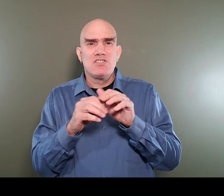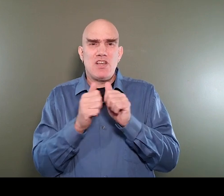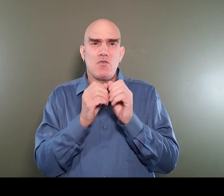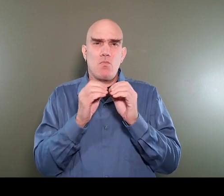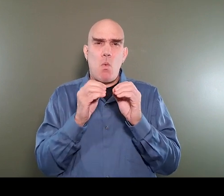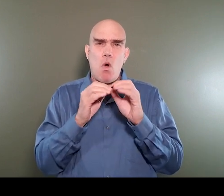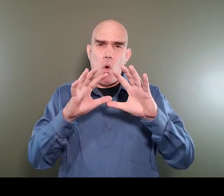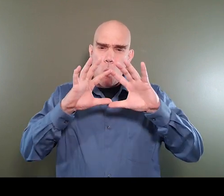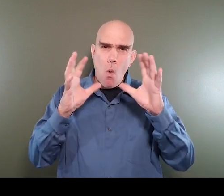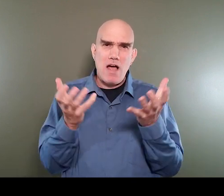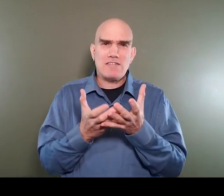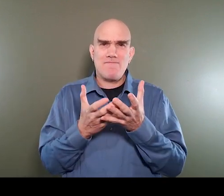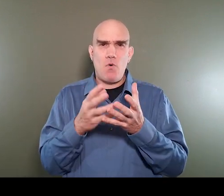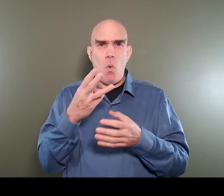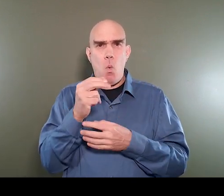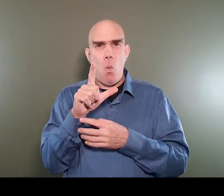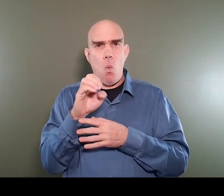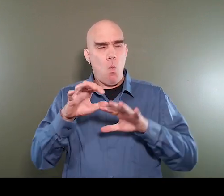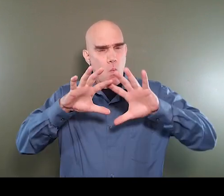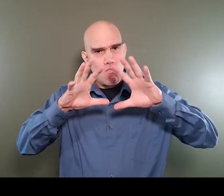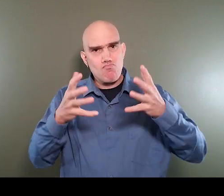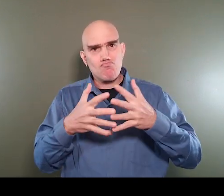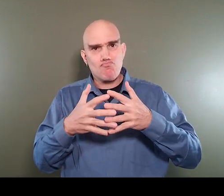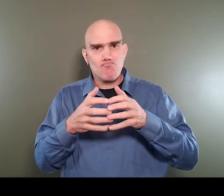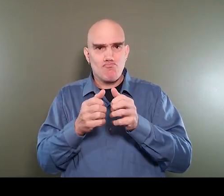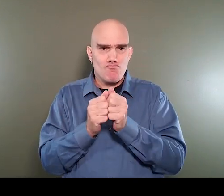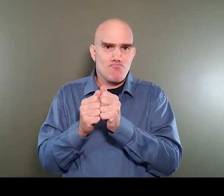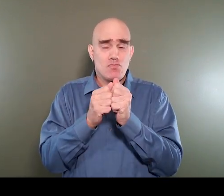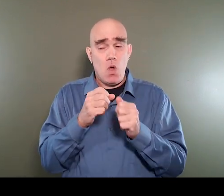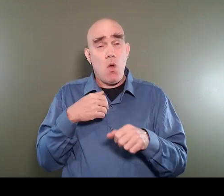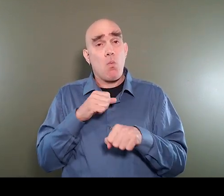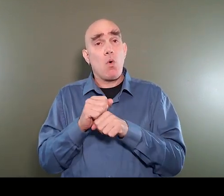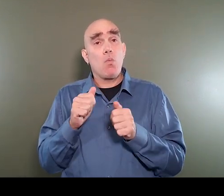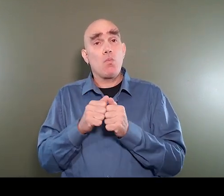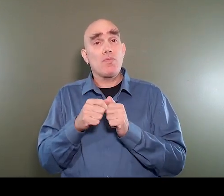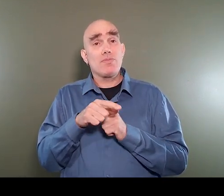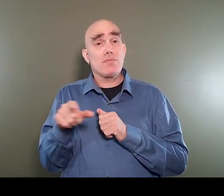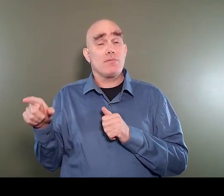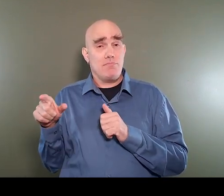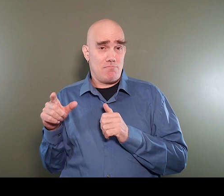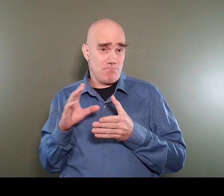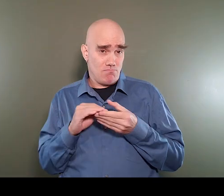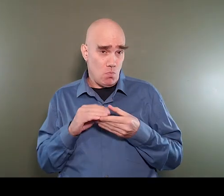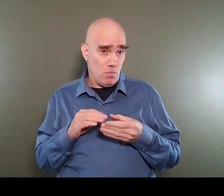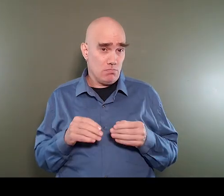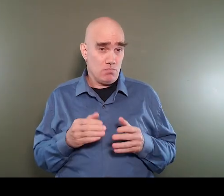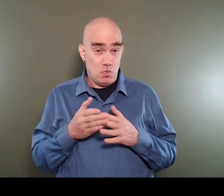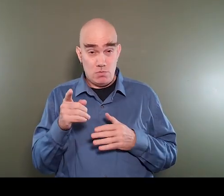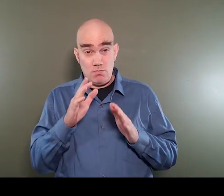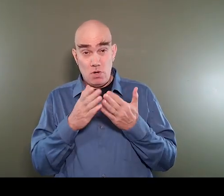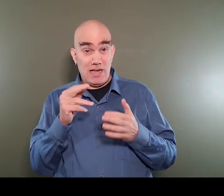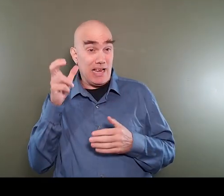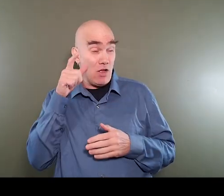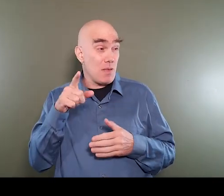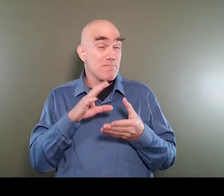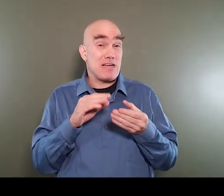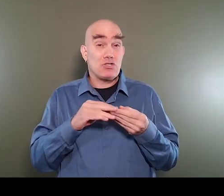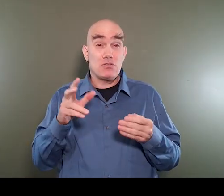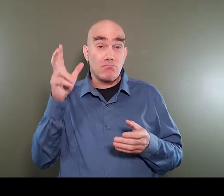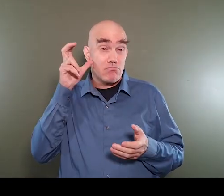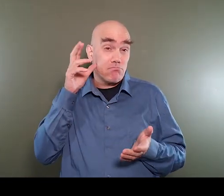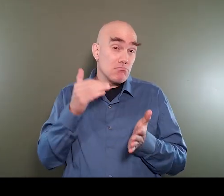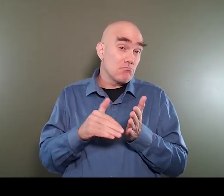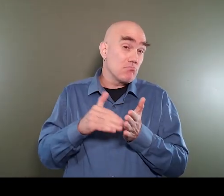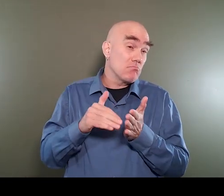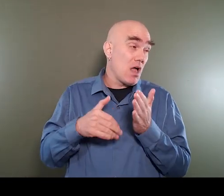together into like a more cohesive whole. So as I was working through those books and hearing